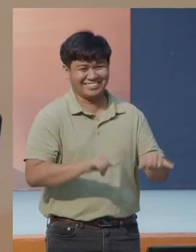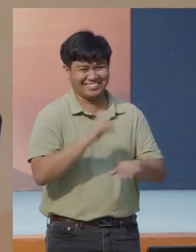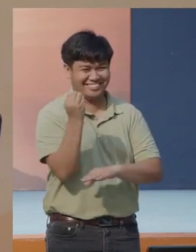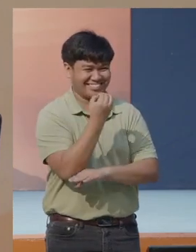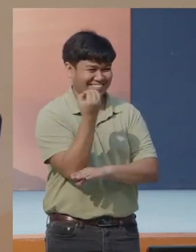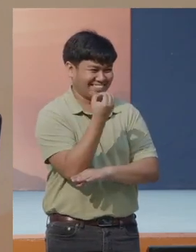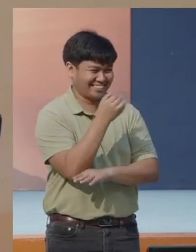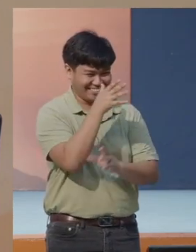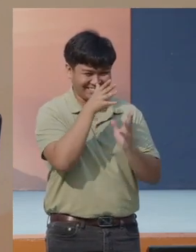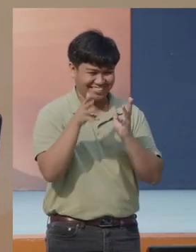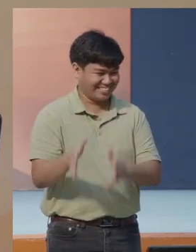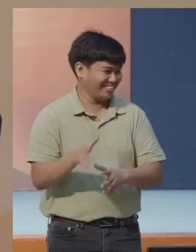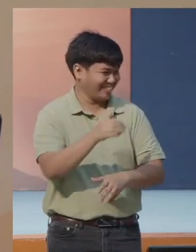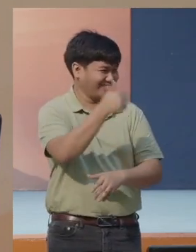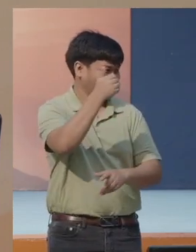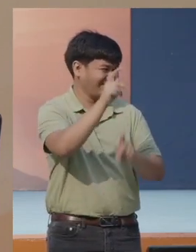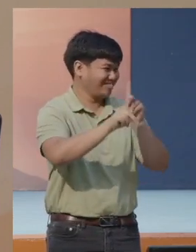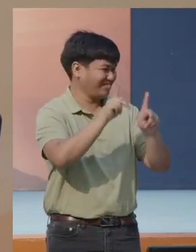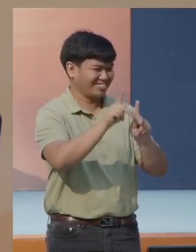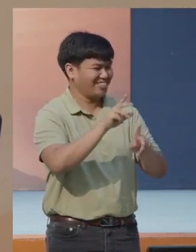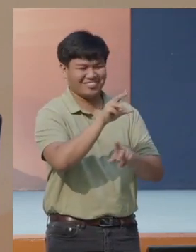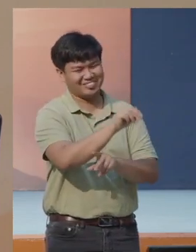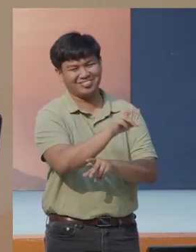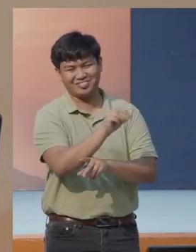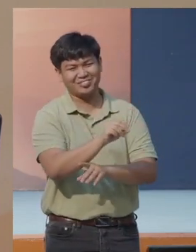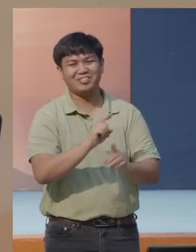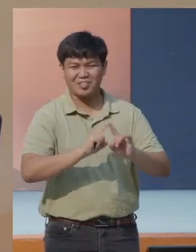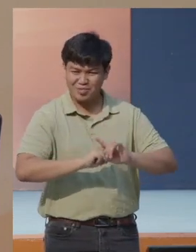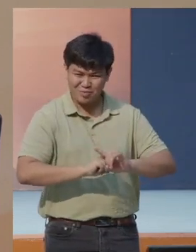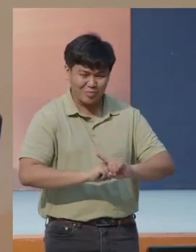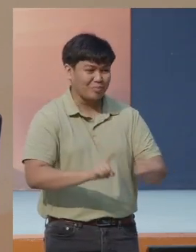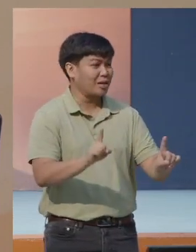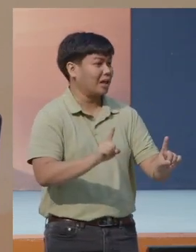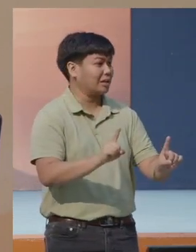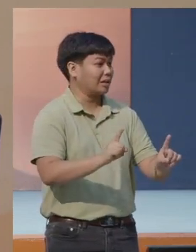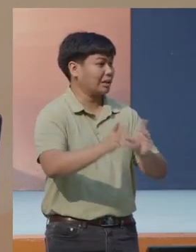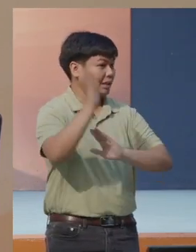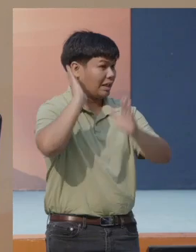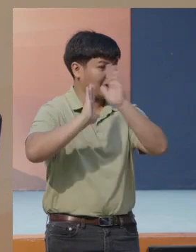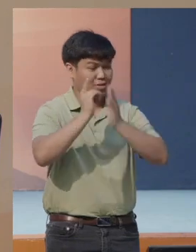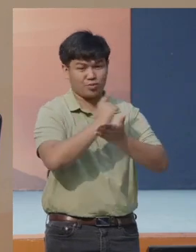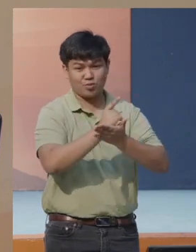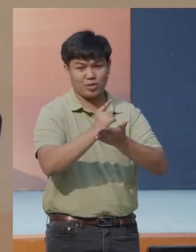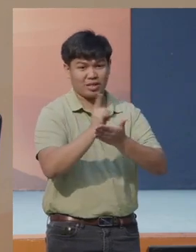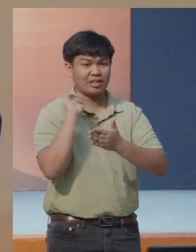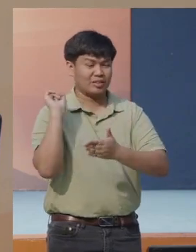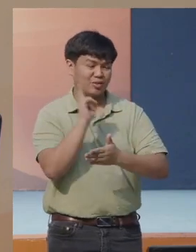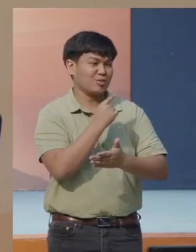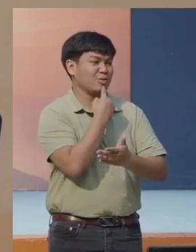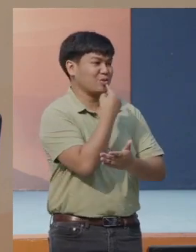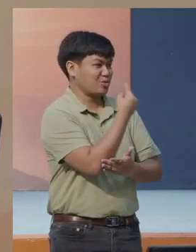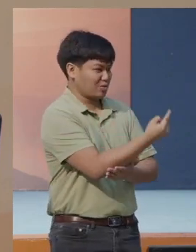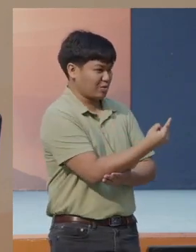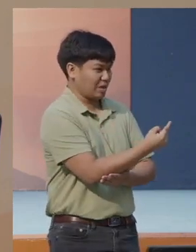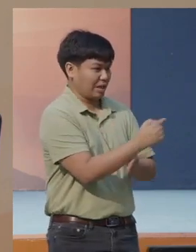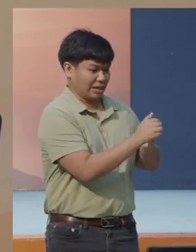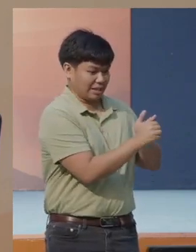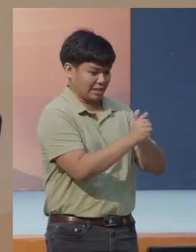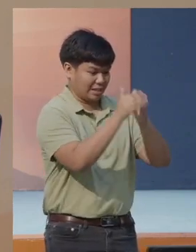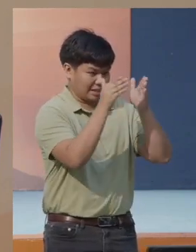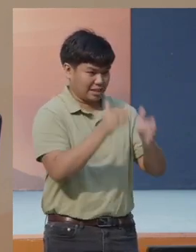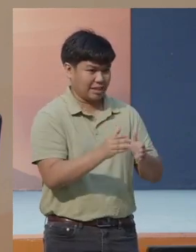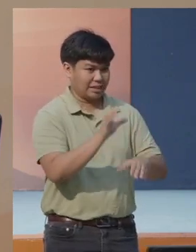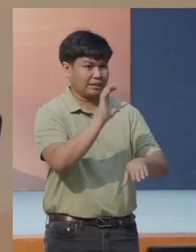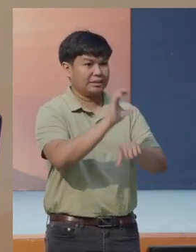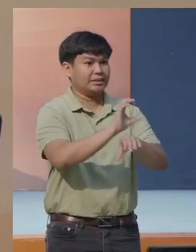Sunday worship services in our building. But in that weekend, I want to share to you that the leadership of GCF